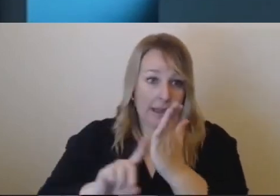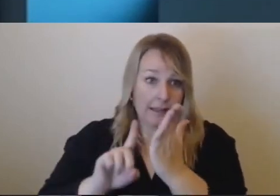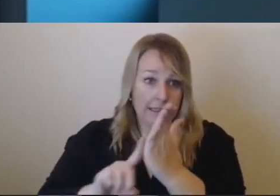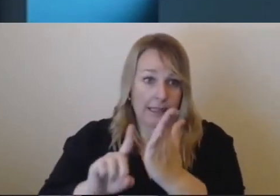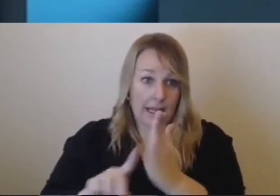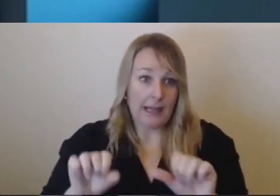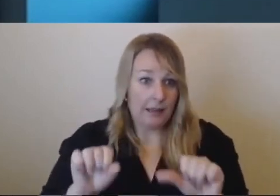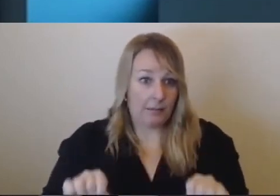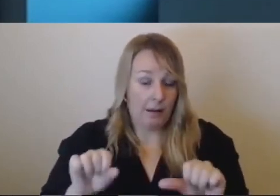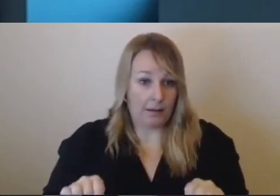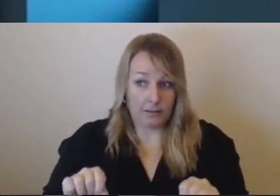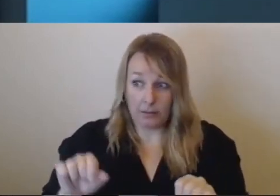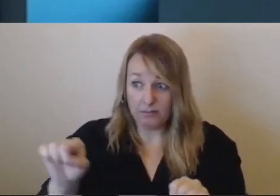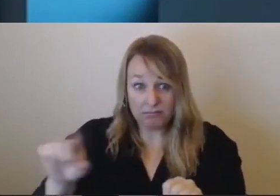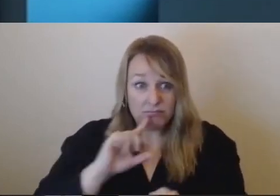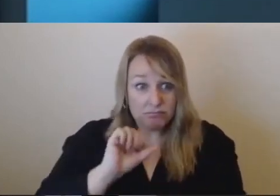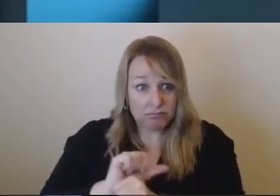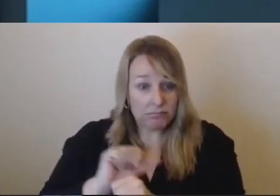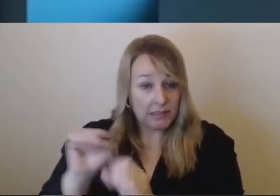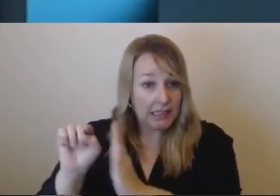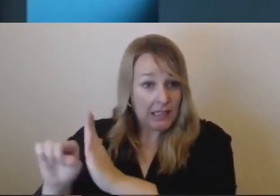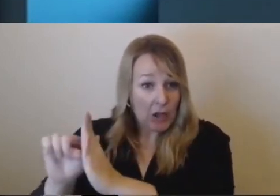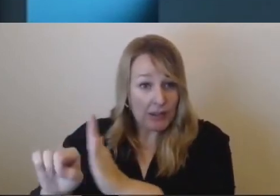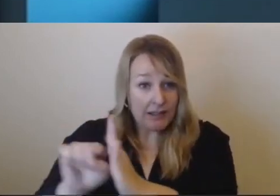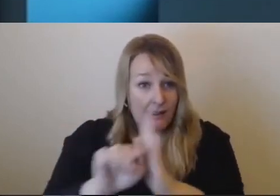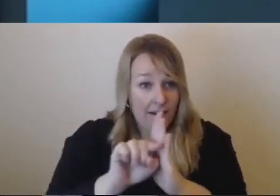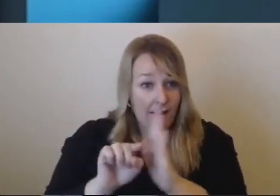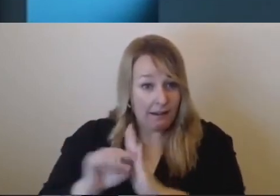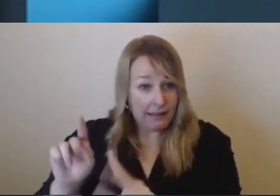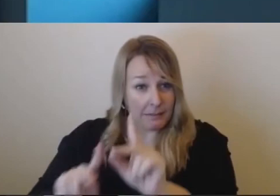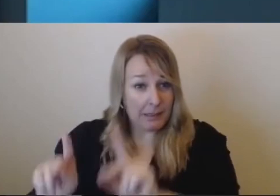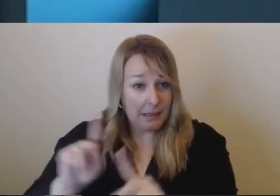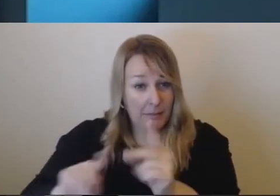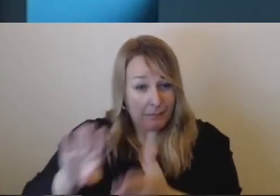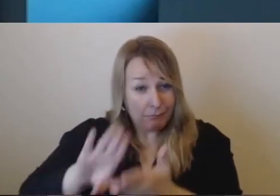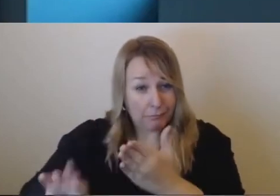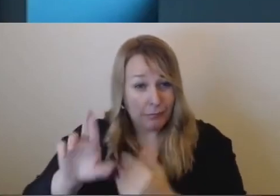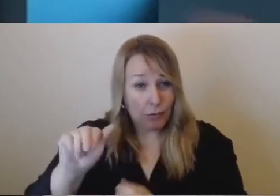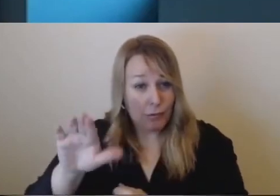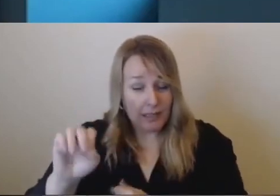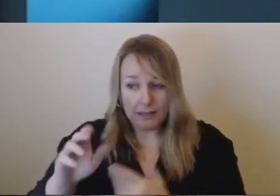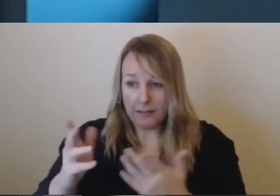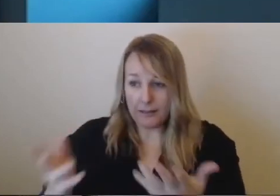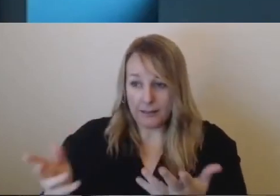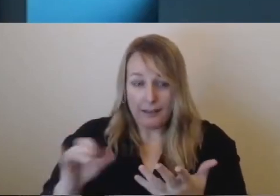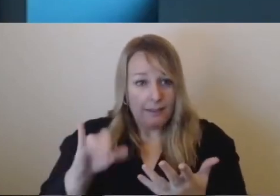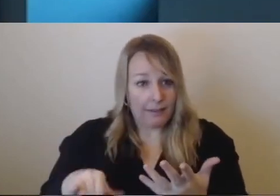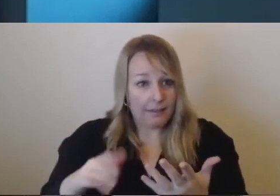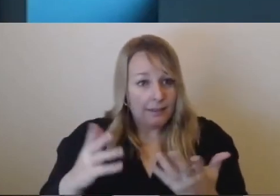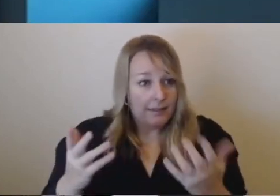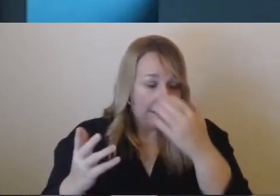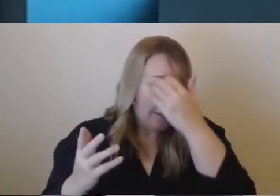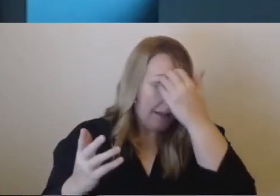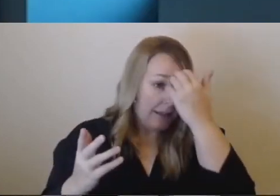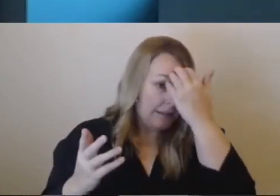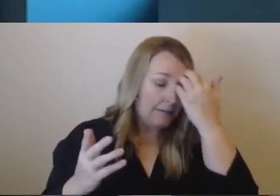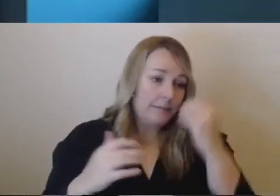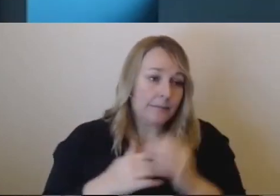of genocide taking place in that area. And I think that we just, you know, it's a very fast